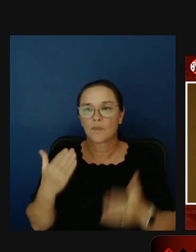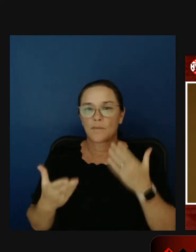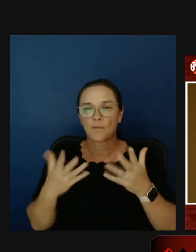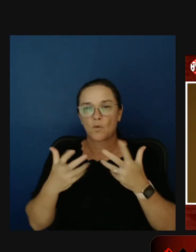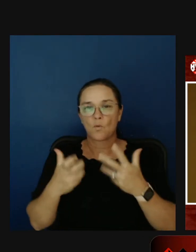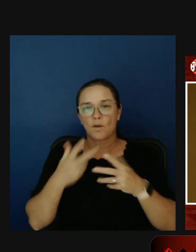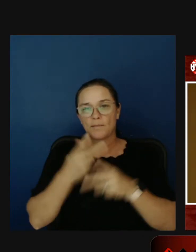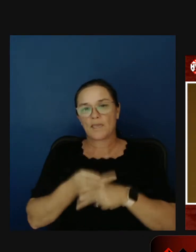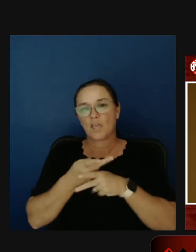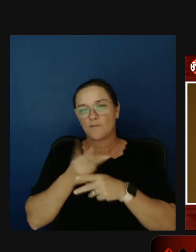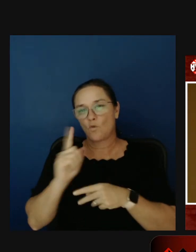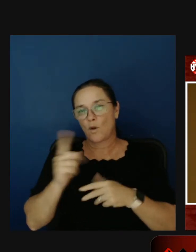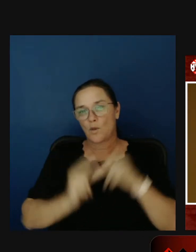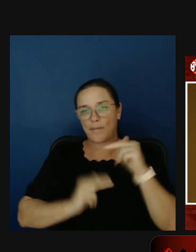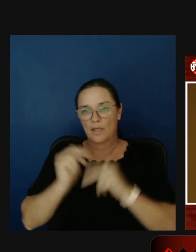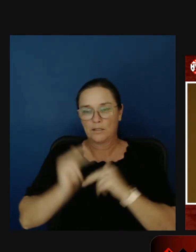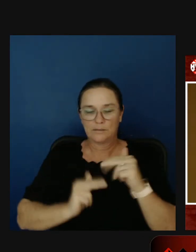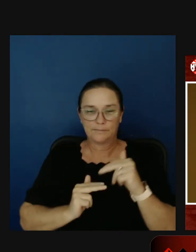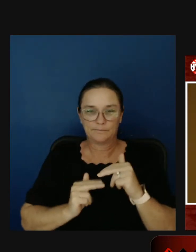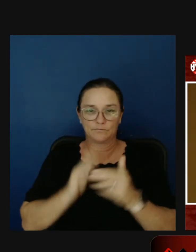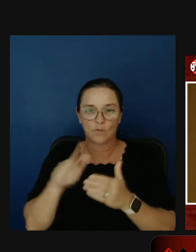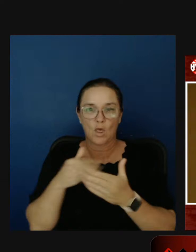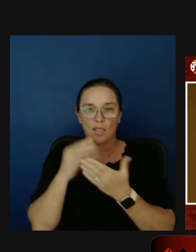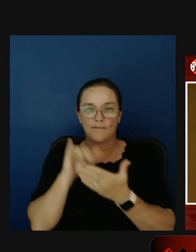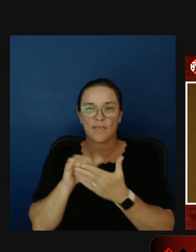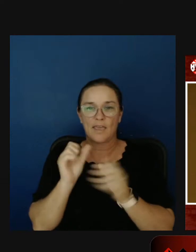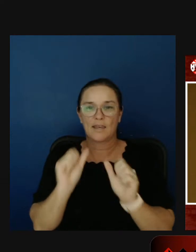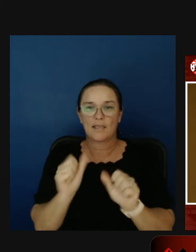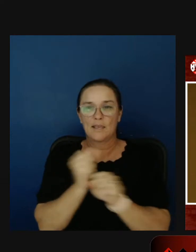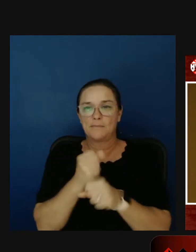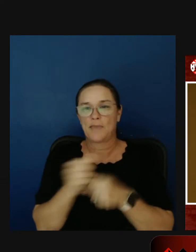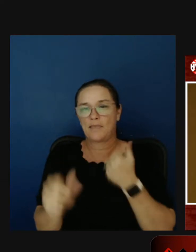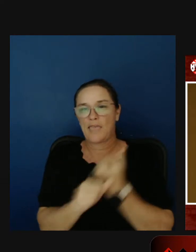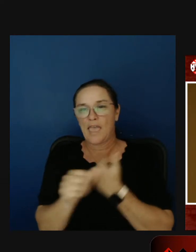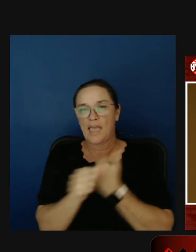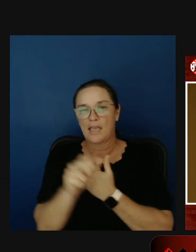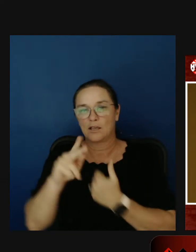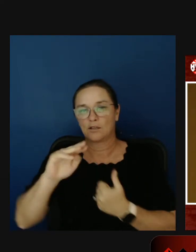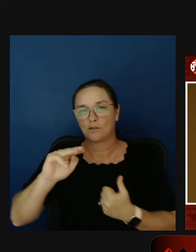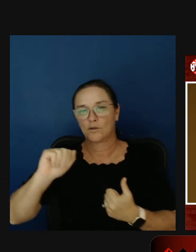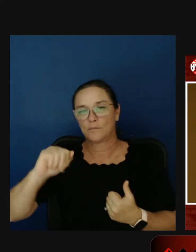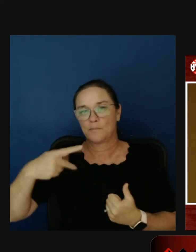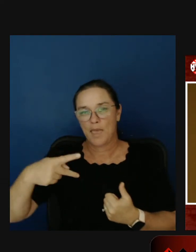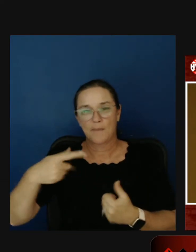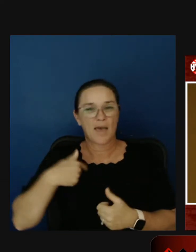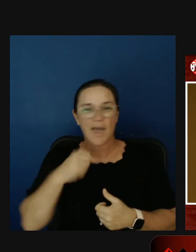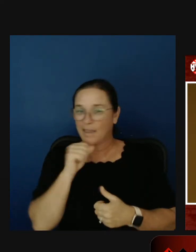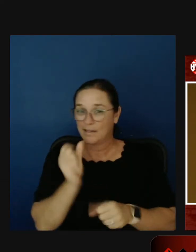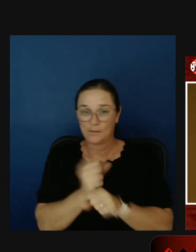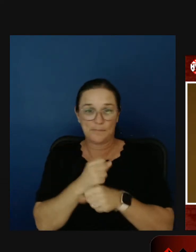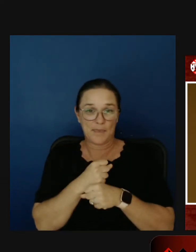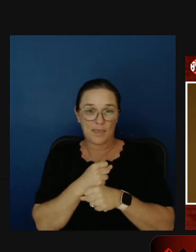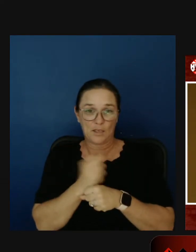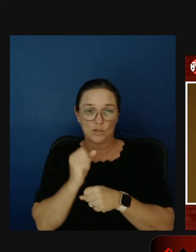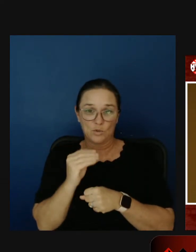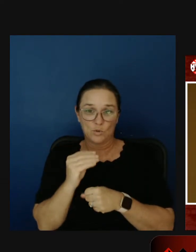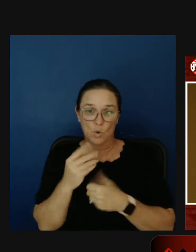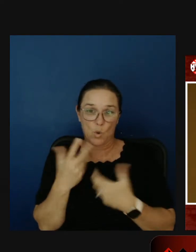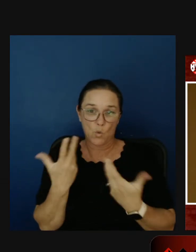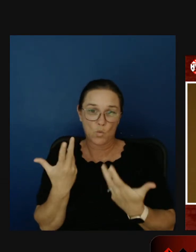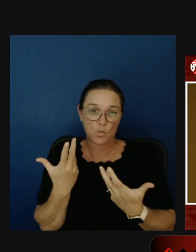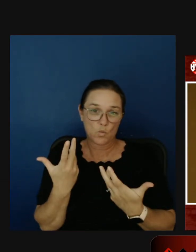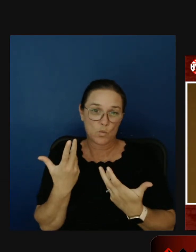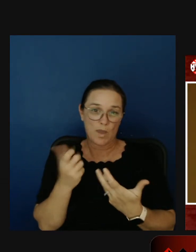you build. And those all can go into making a hazard map, which I didn't make, so I didn't put in